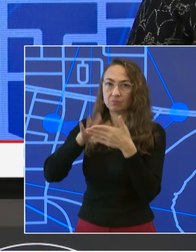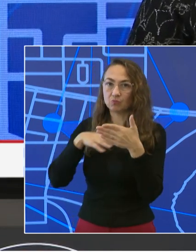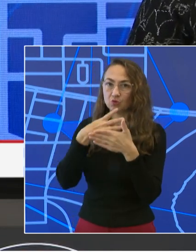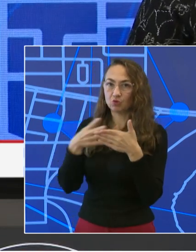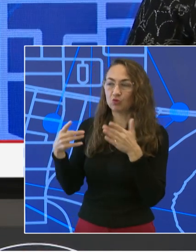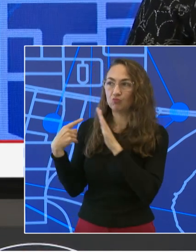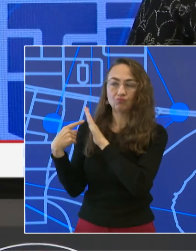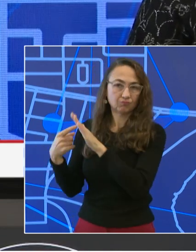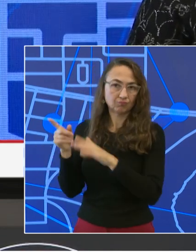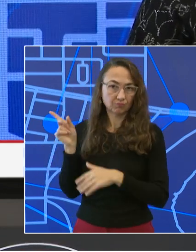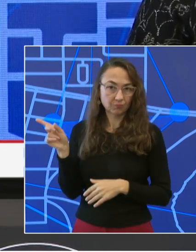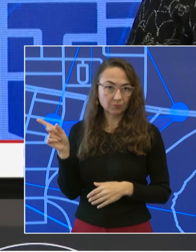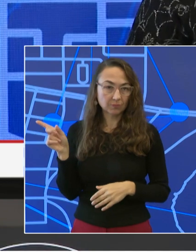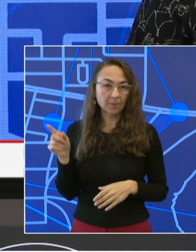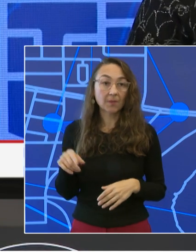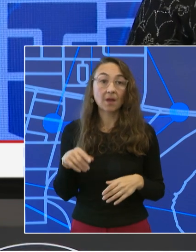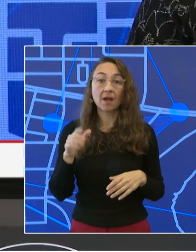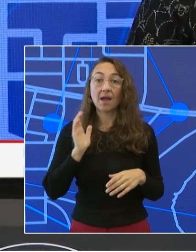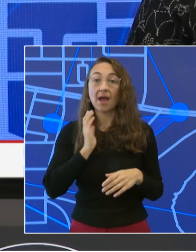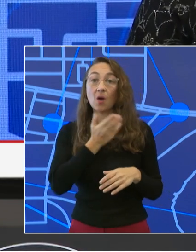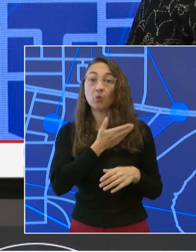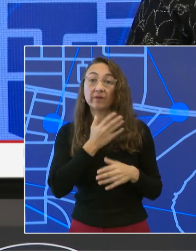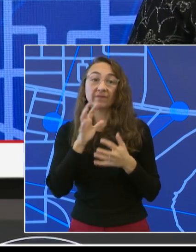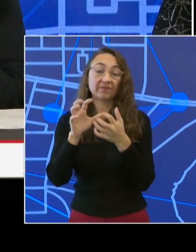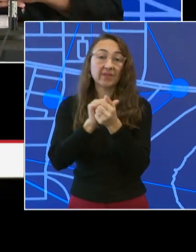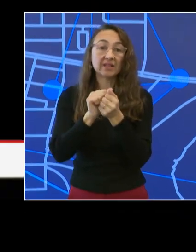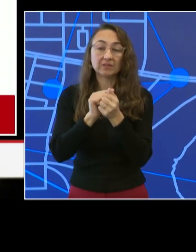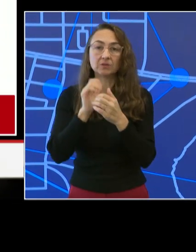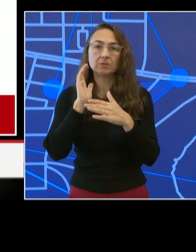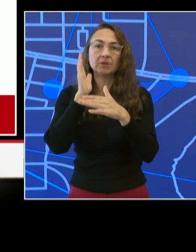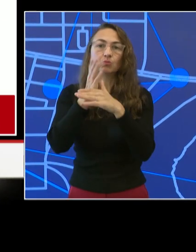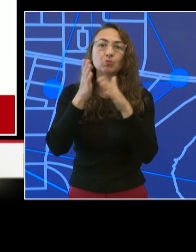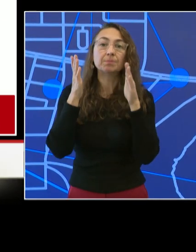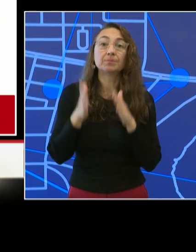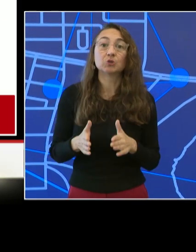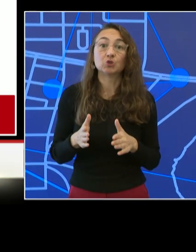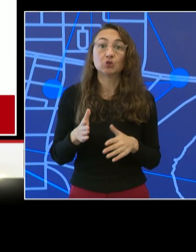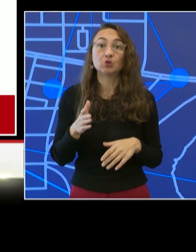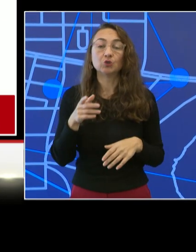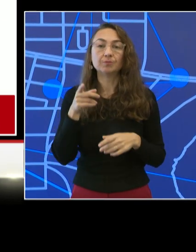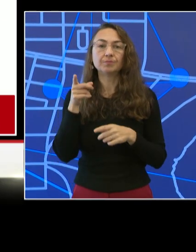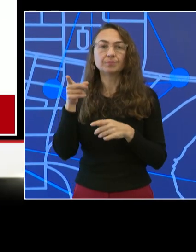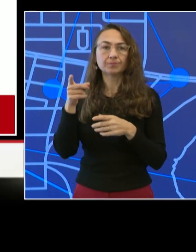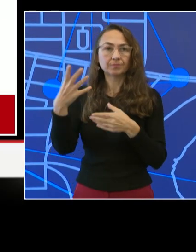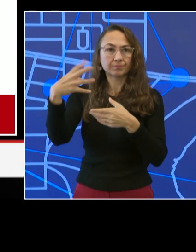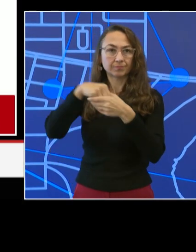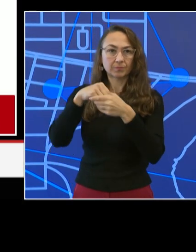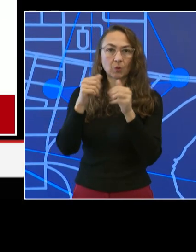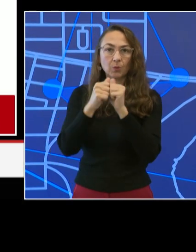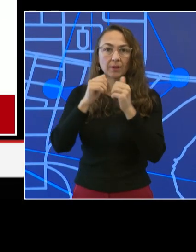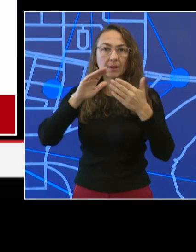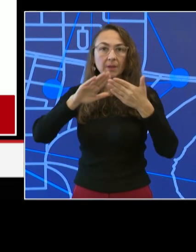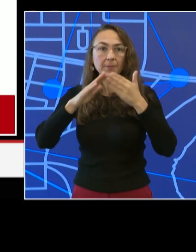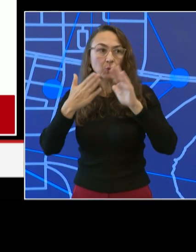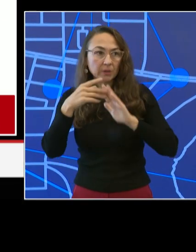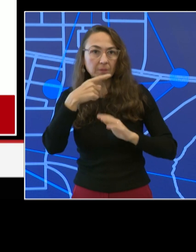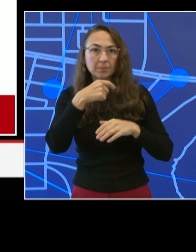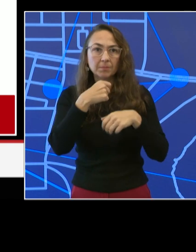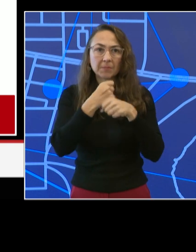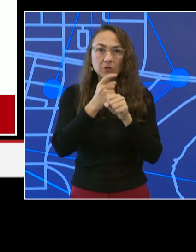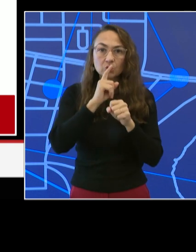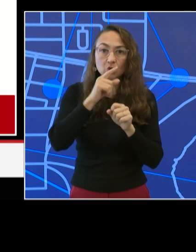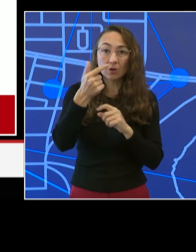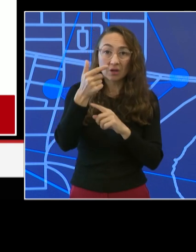violence interrupters and the work that's being done at the Office of Neighborhood Safety and Engagement is critical in helping us to reduce gun violence in some of our